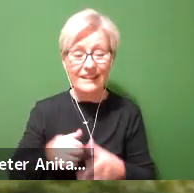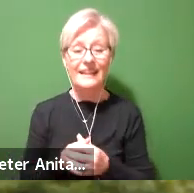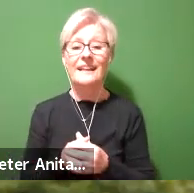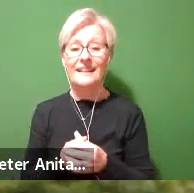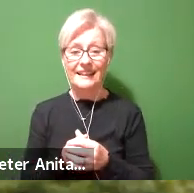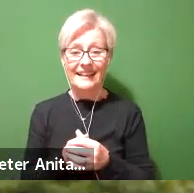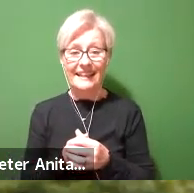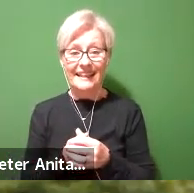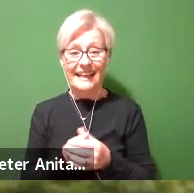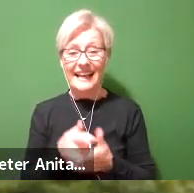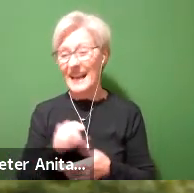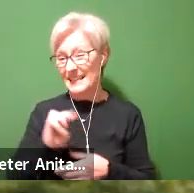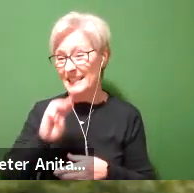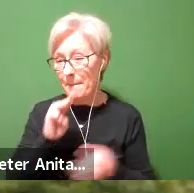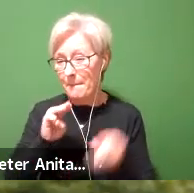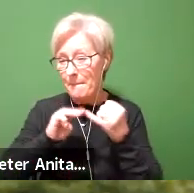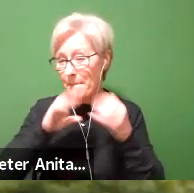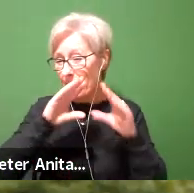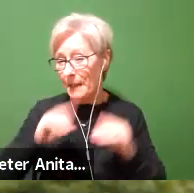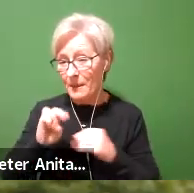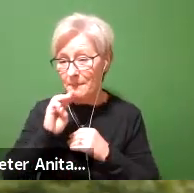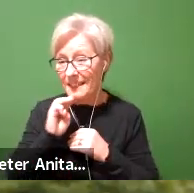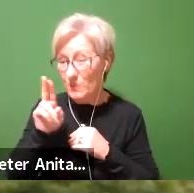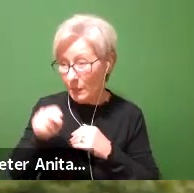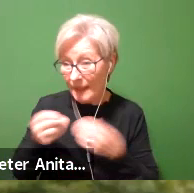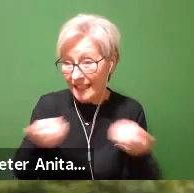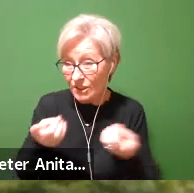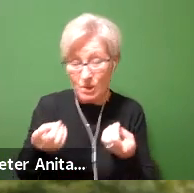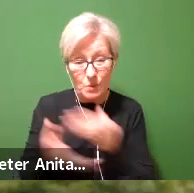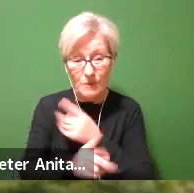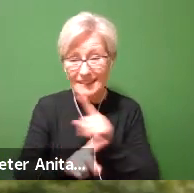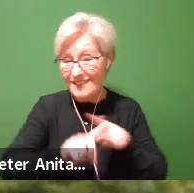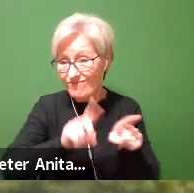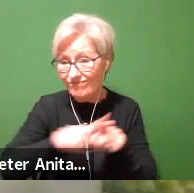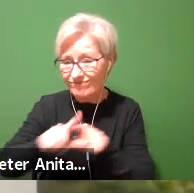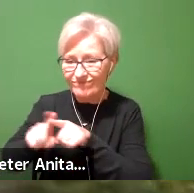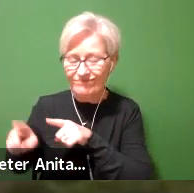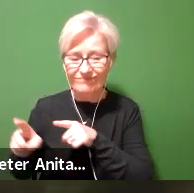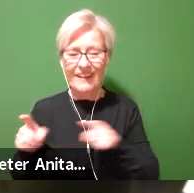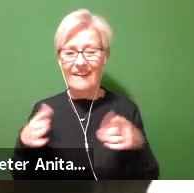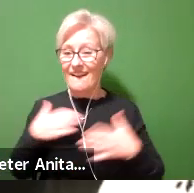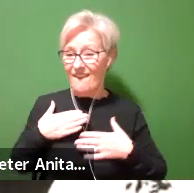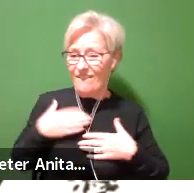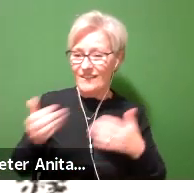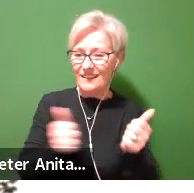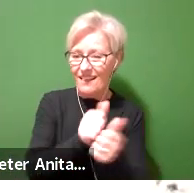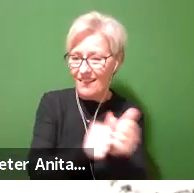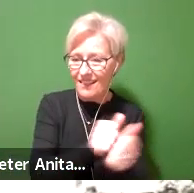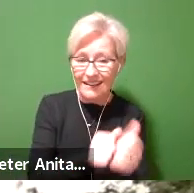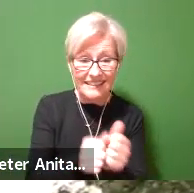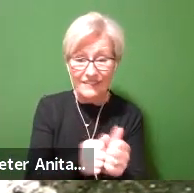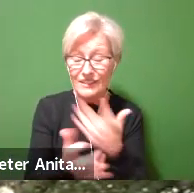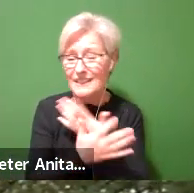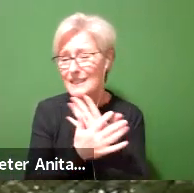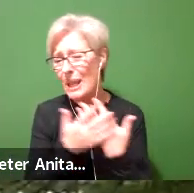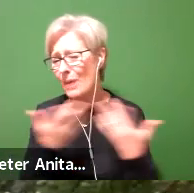physical activity. There's always a park or a green area where we can get outside for a little bit of exercise. There's all different types